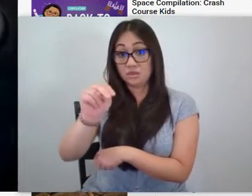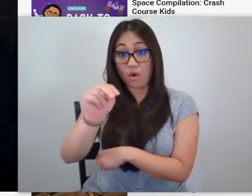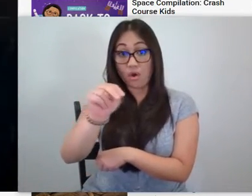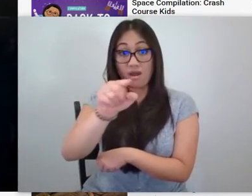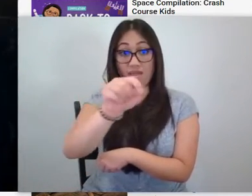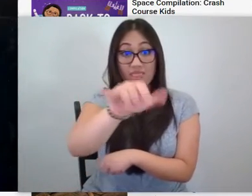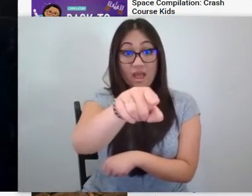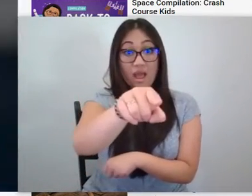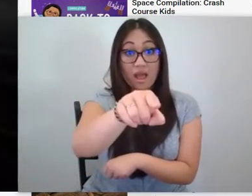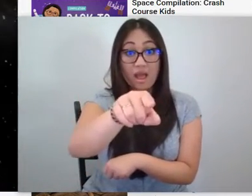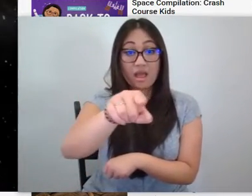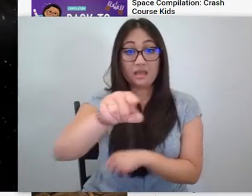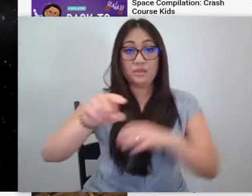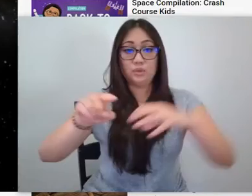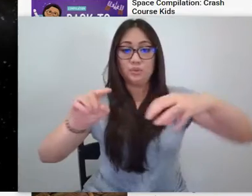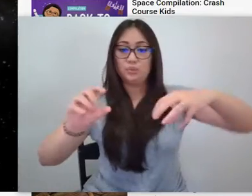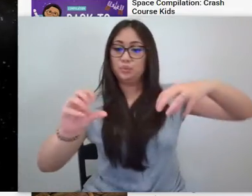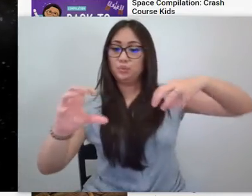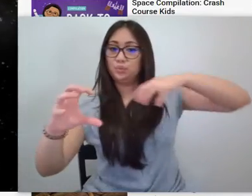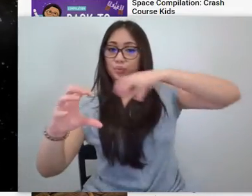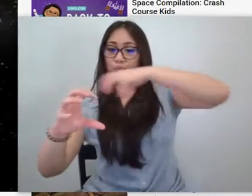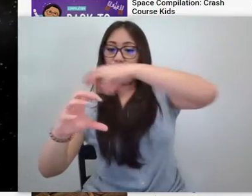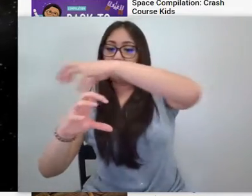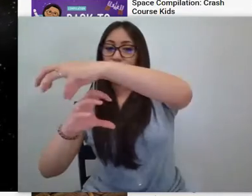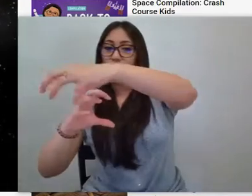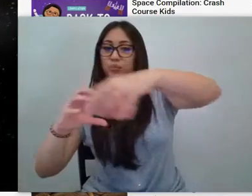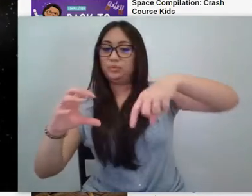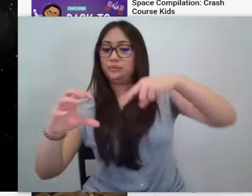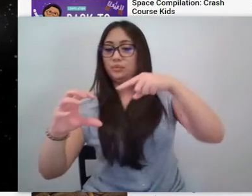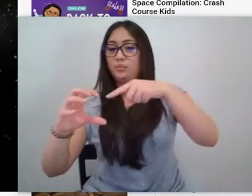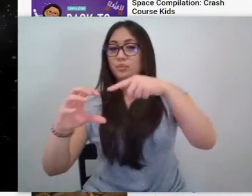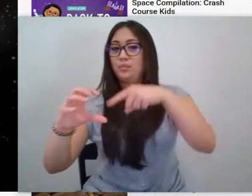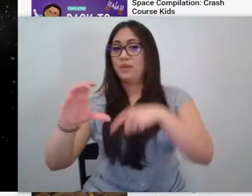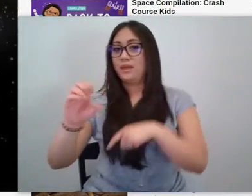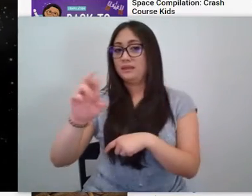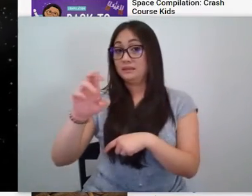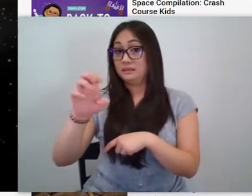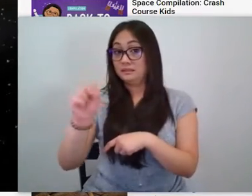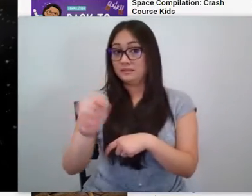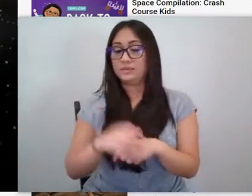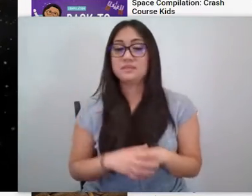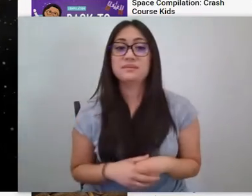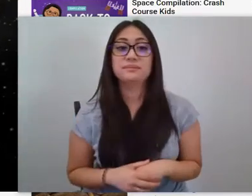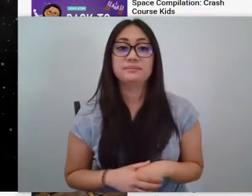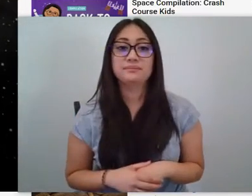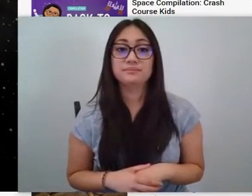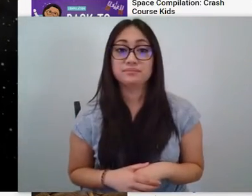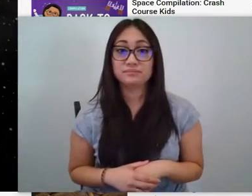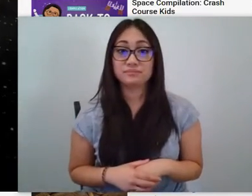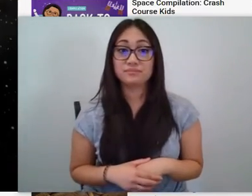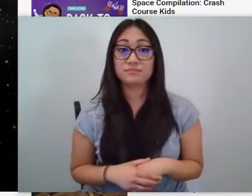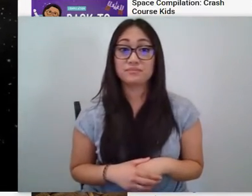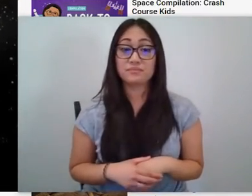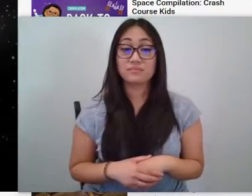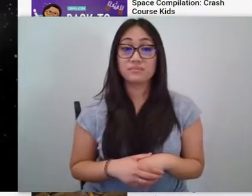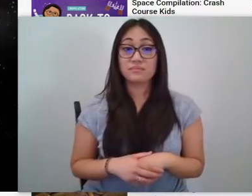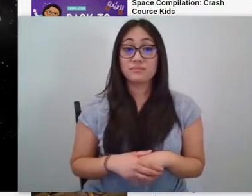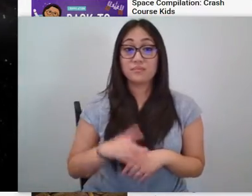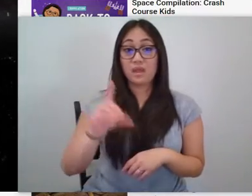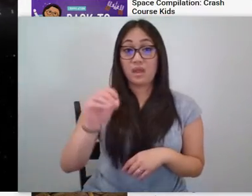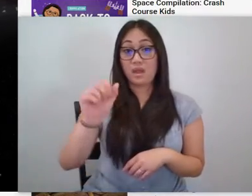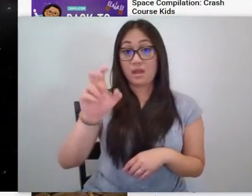all the way around it. In 2011, Dawn also orbited the second largest object in the asteroid